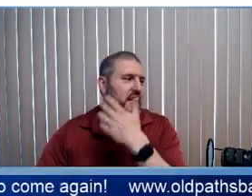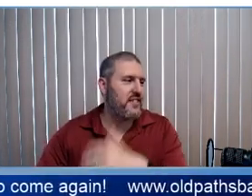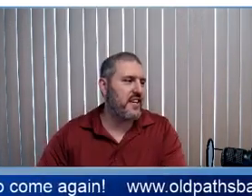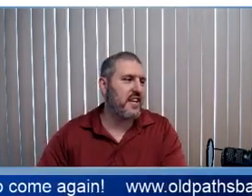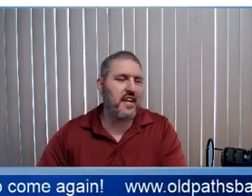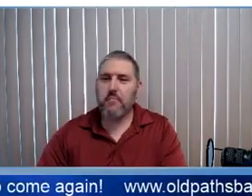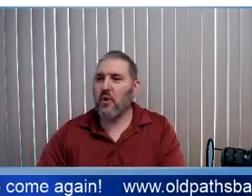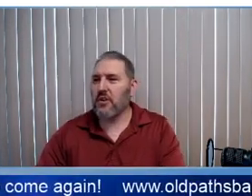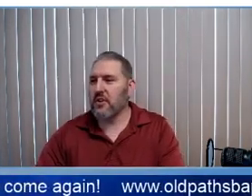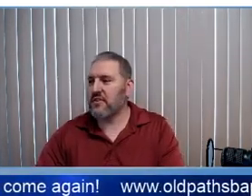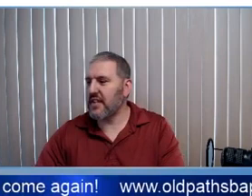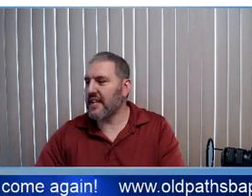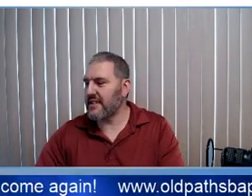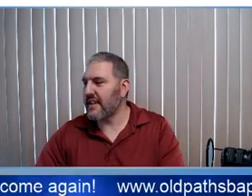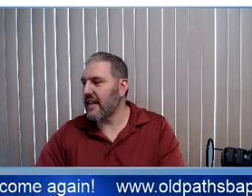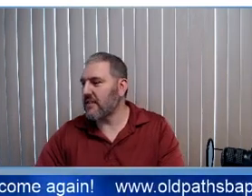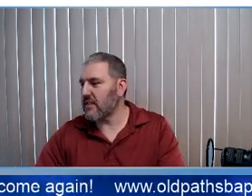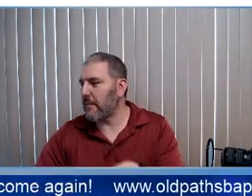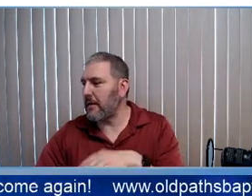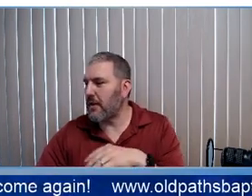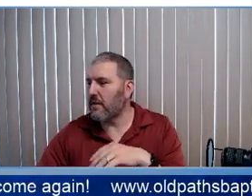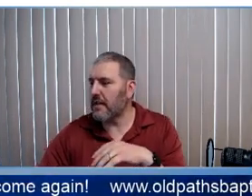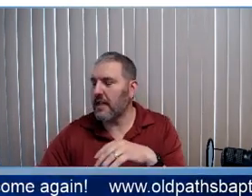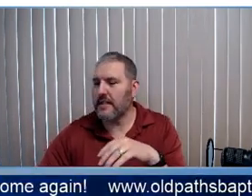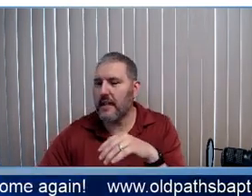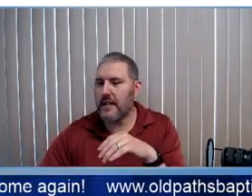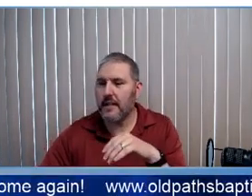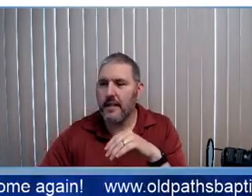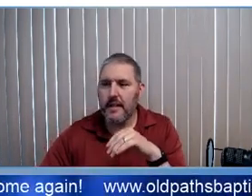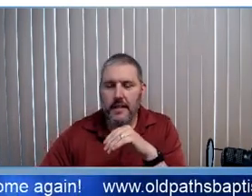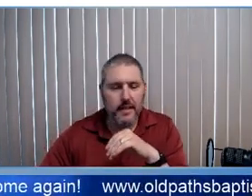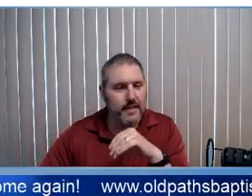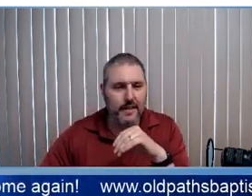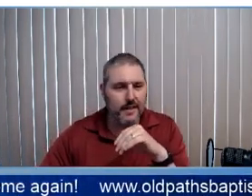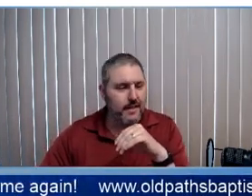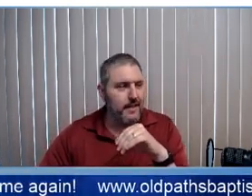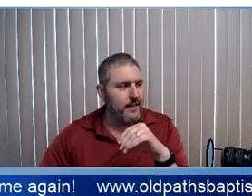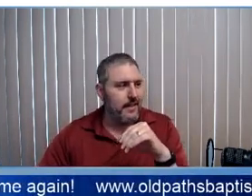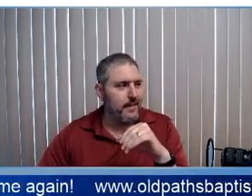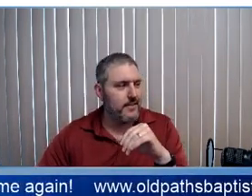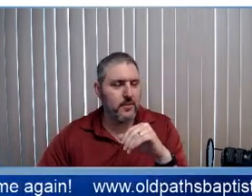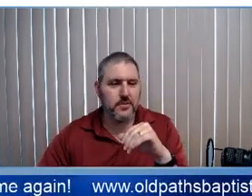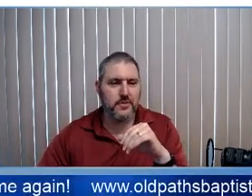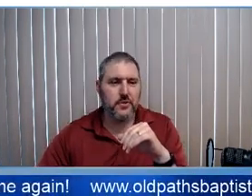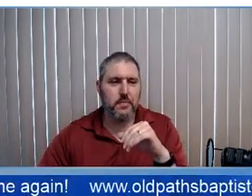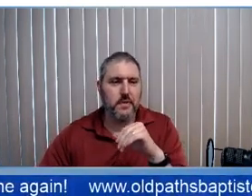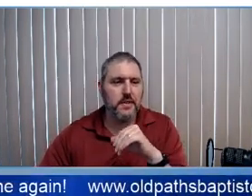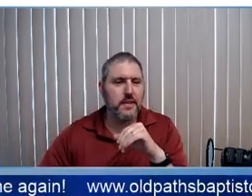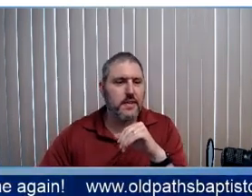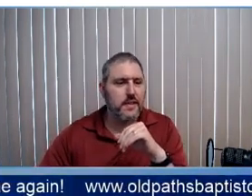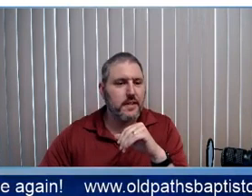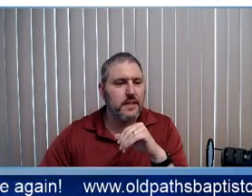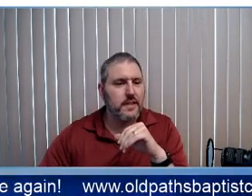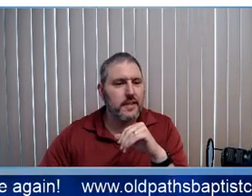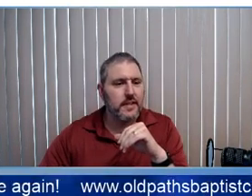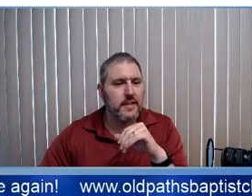whole stinking city in an uproar, and you're sticking sending out stuff about COVID-19. So stupid.